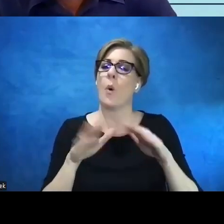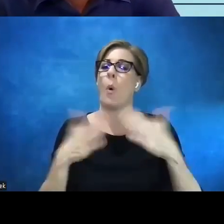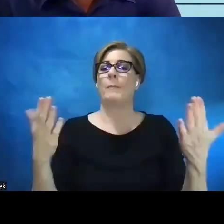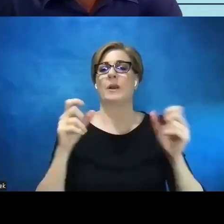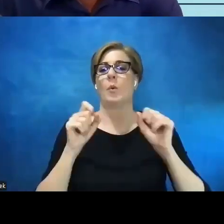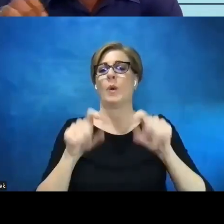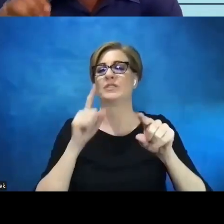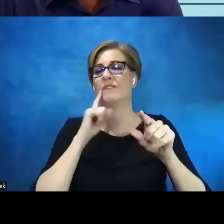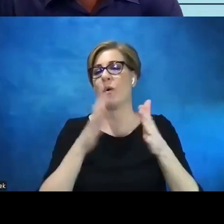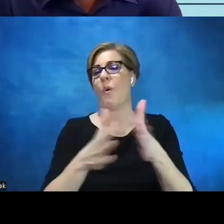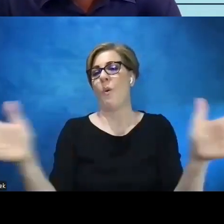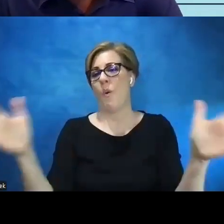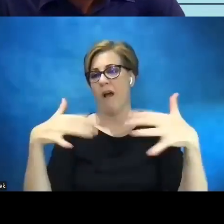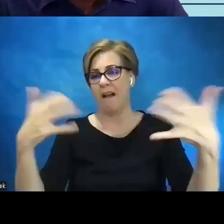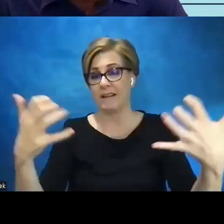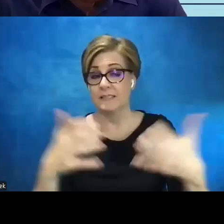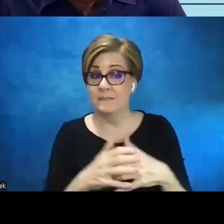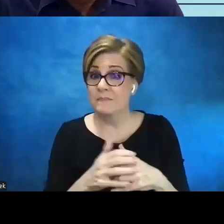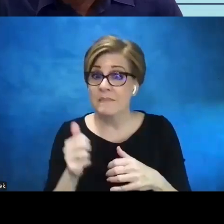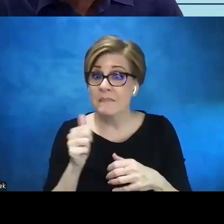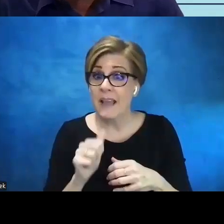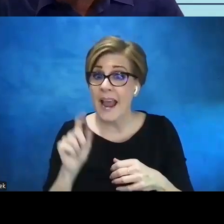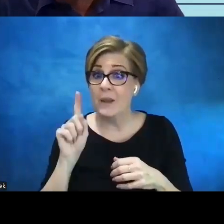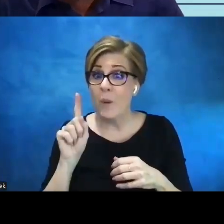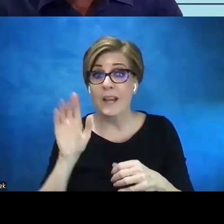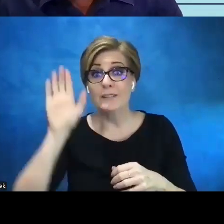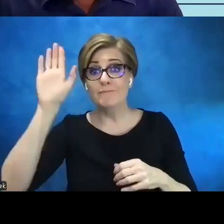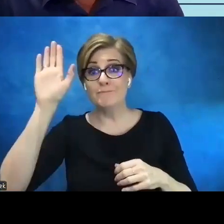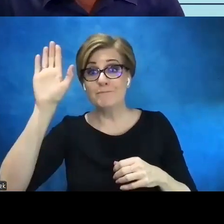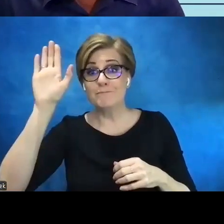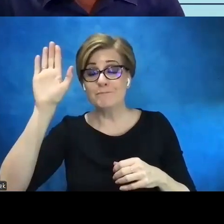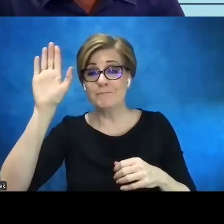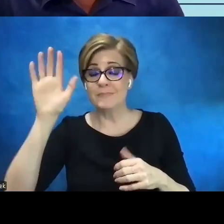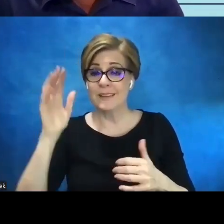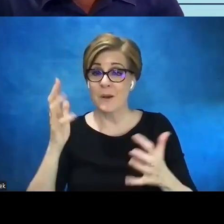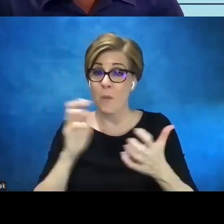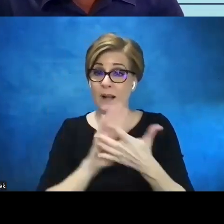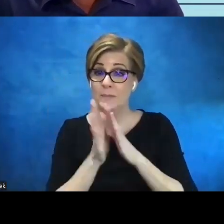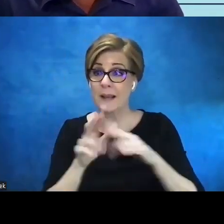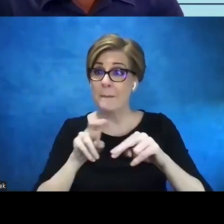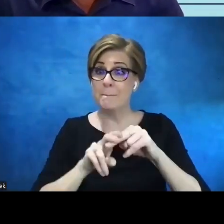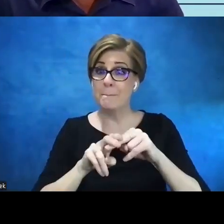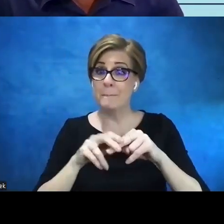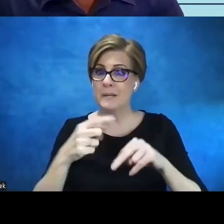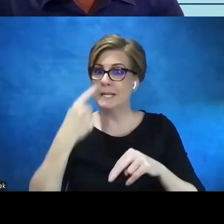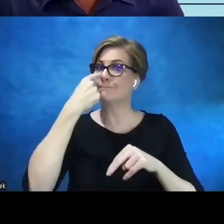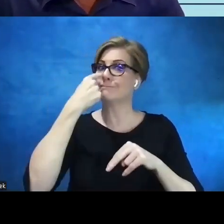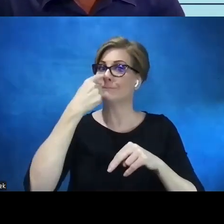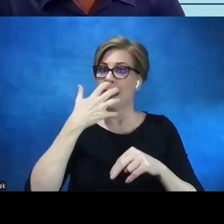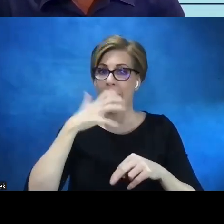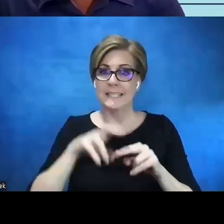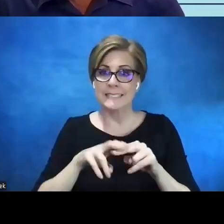a moment to see if anybody would like to come off of mute and be a participant.